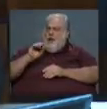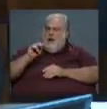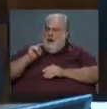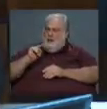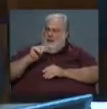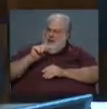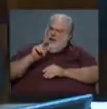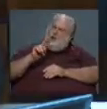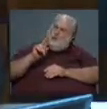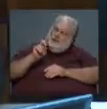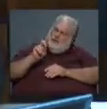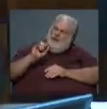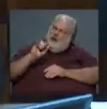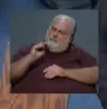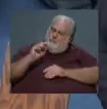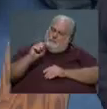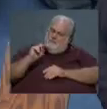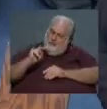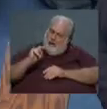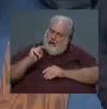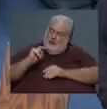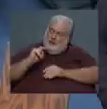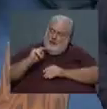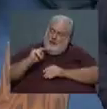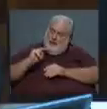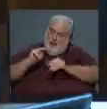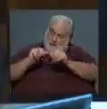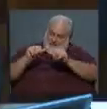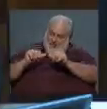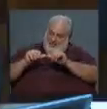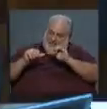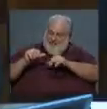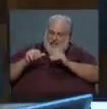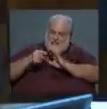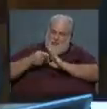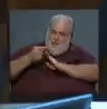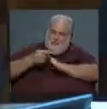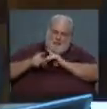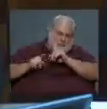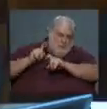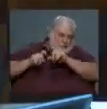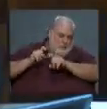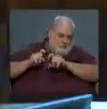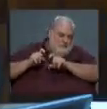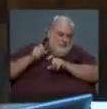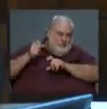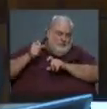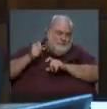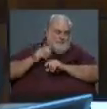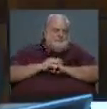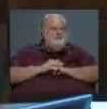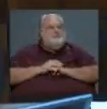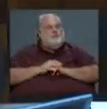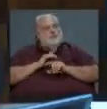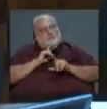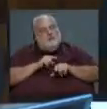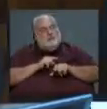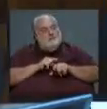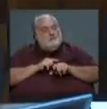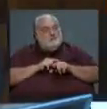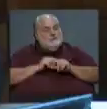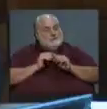the Pulaski County resolution? It is, yes. Okay, I have some questions about that, and I'll hold that until we get to that. In the